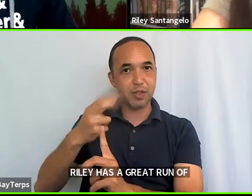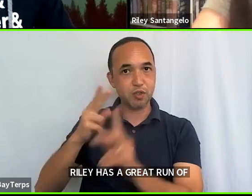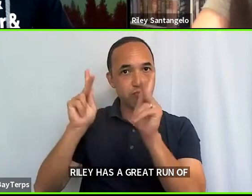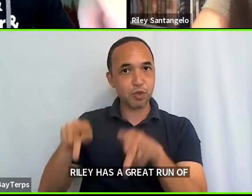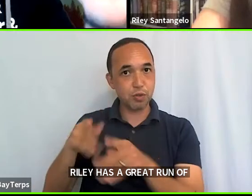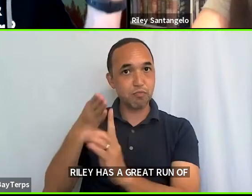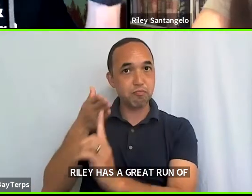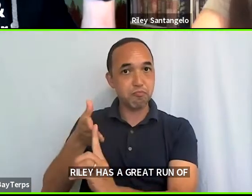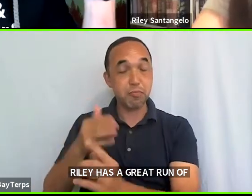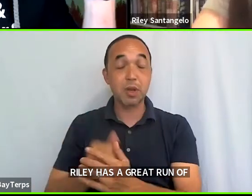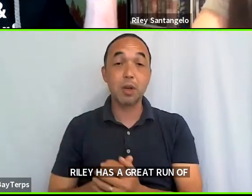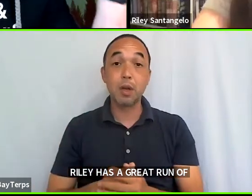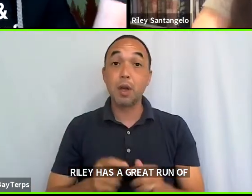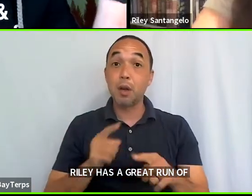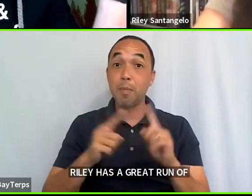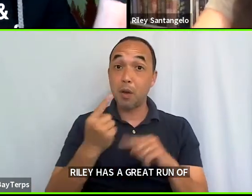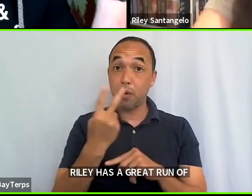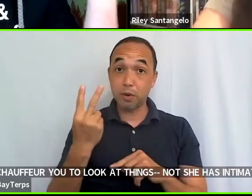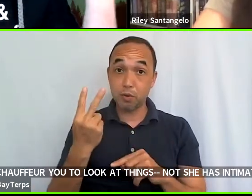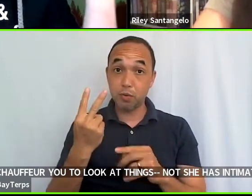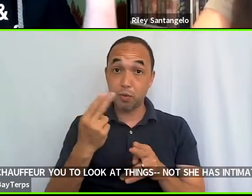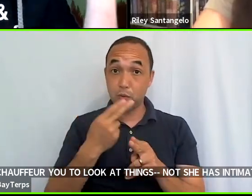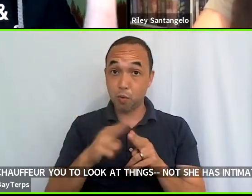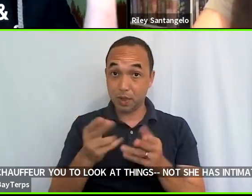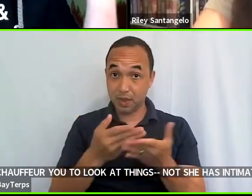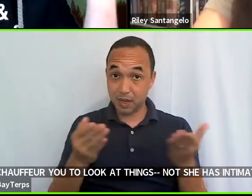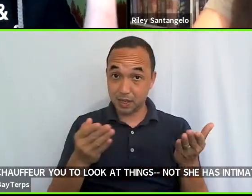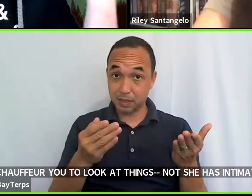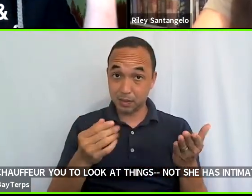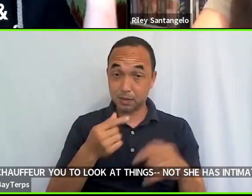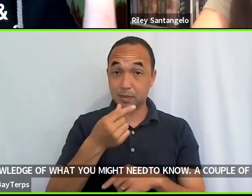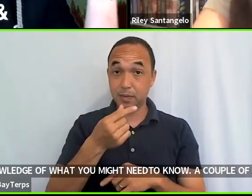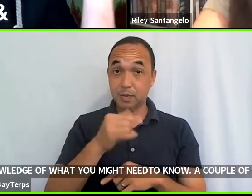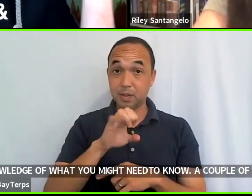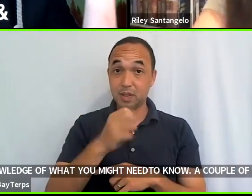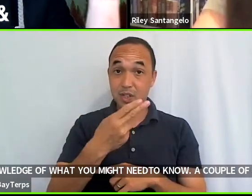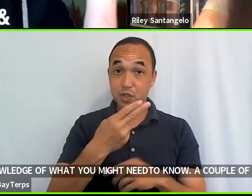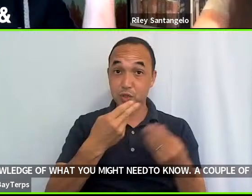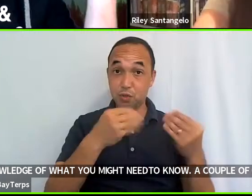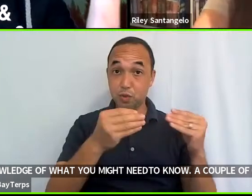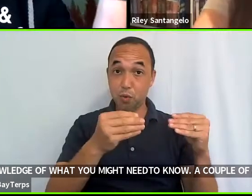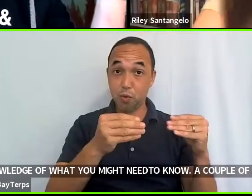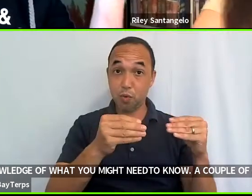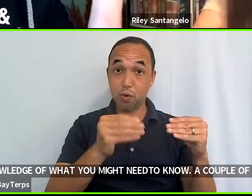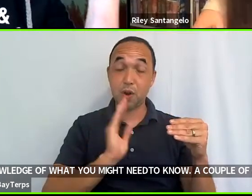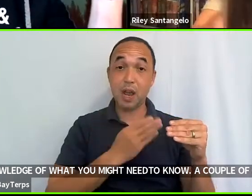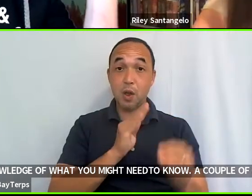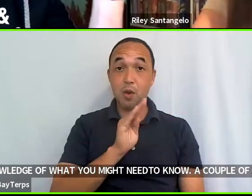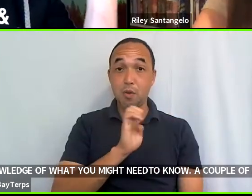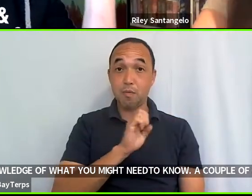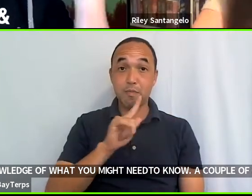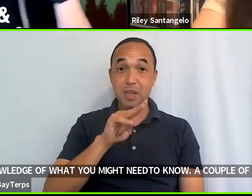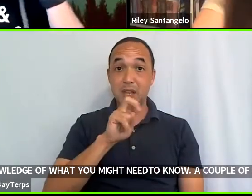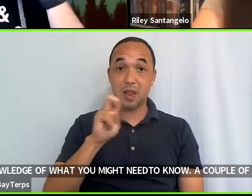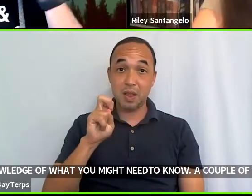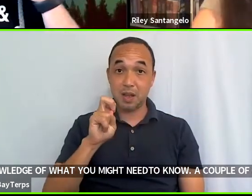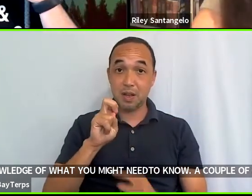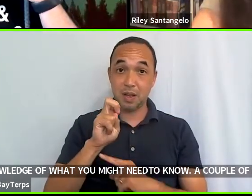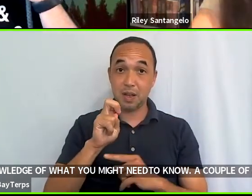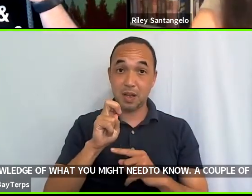But a couple quick things. Gishporium, we are closing our Beeline giveaway, Beeline Bounty